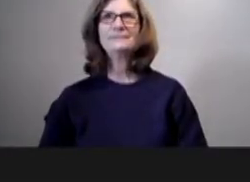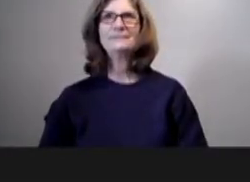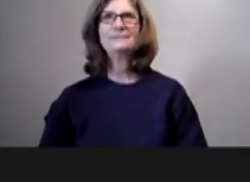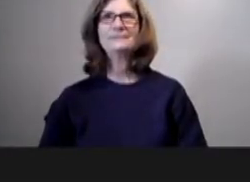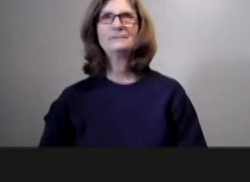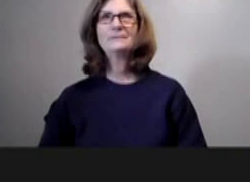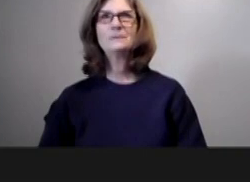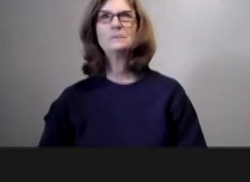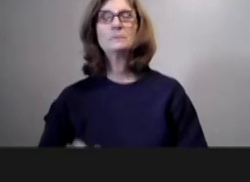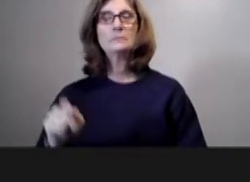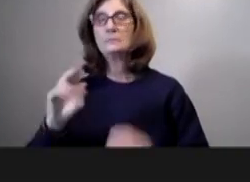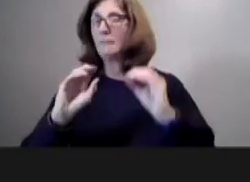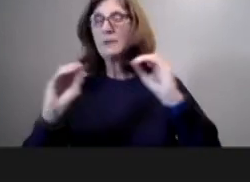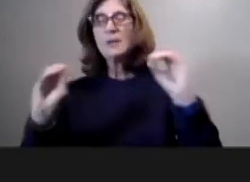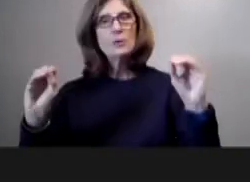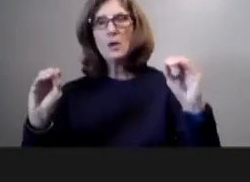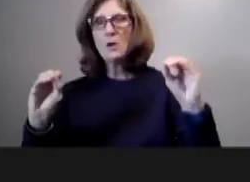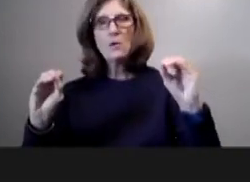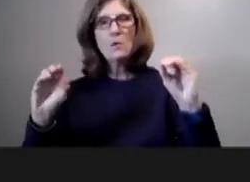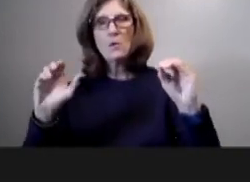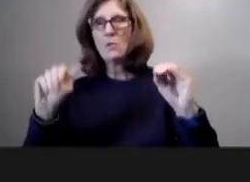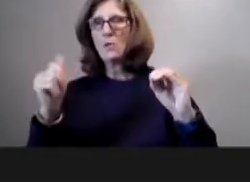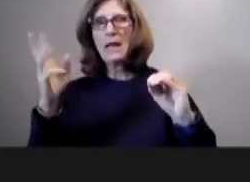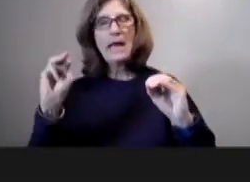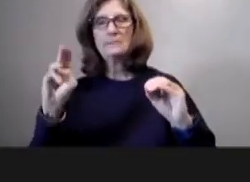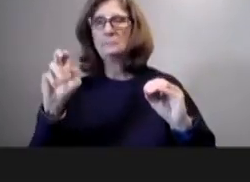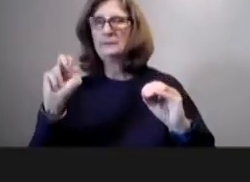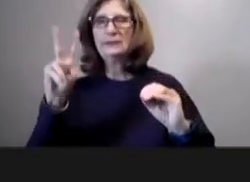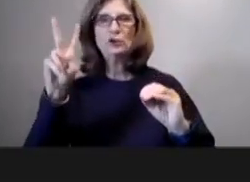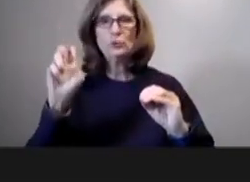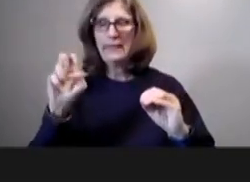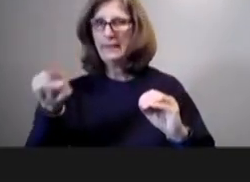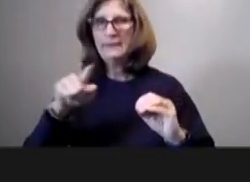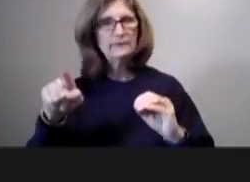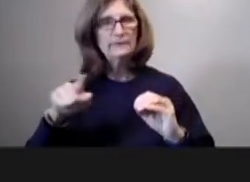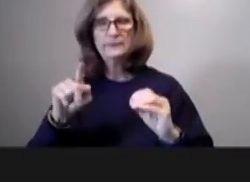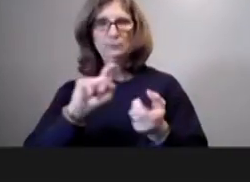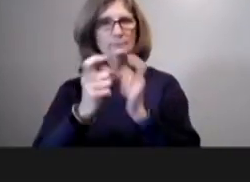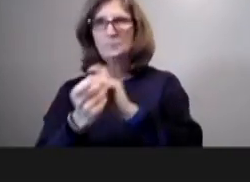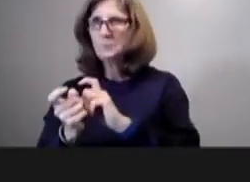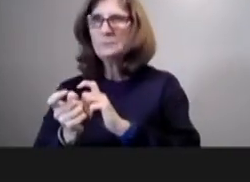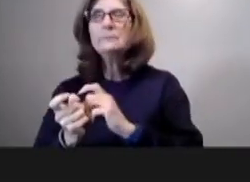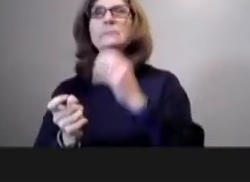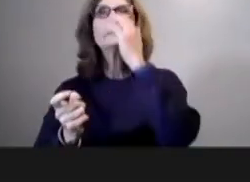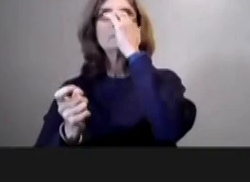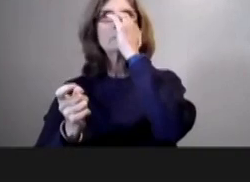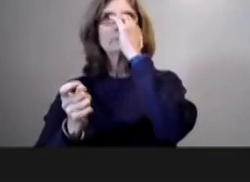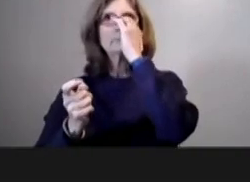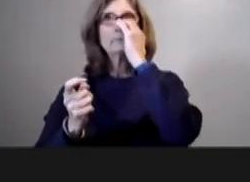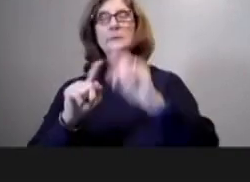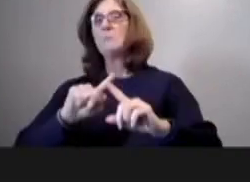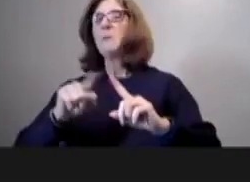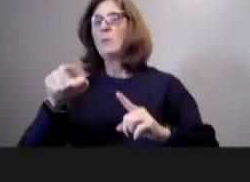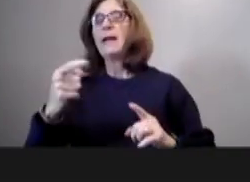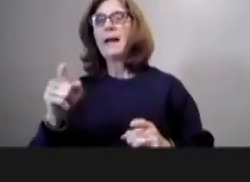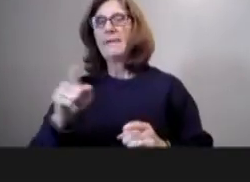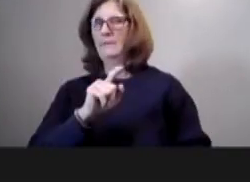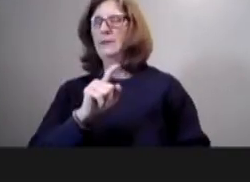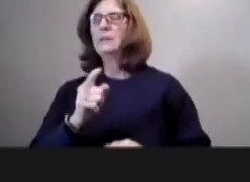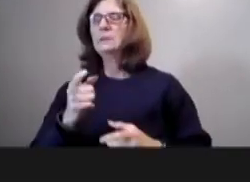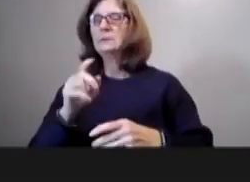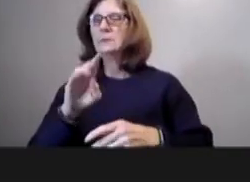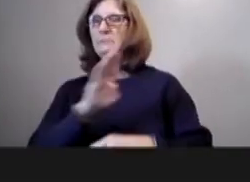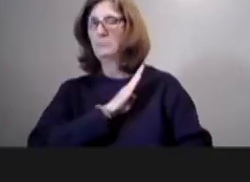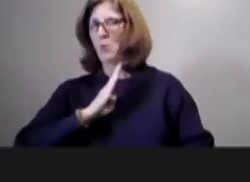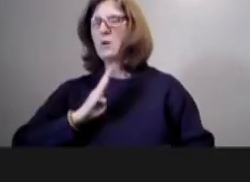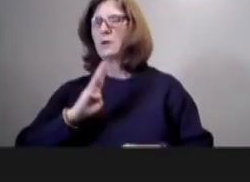Okay, there are no URA administrative updates, but we do have a couple of advisory board administrative